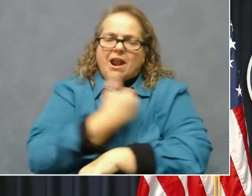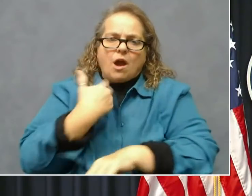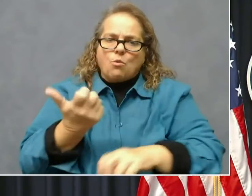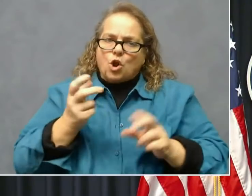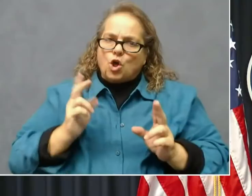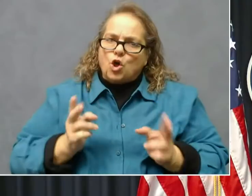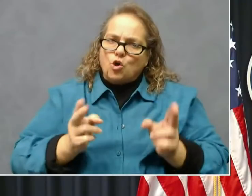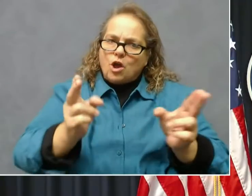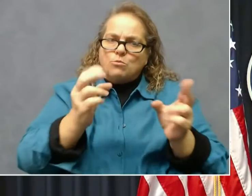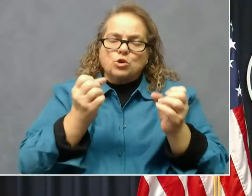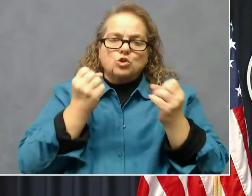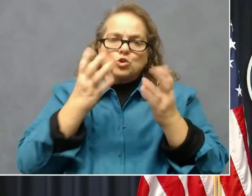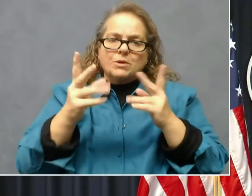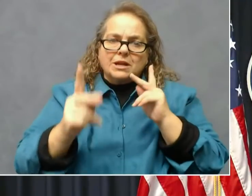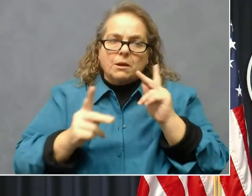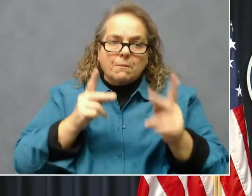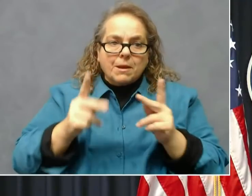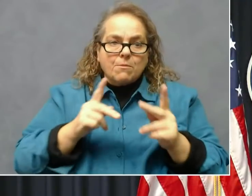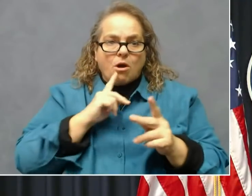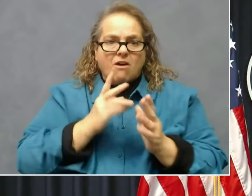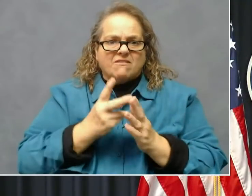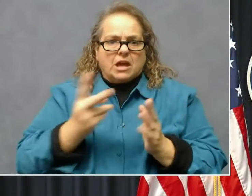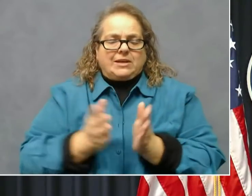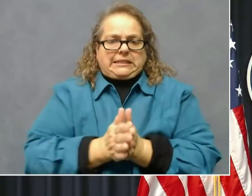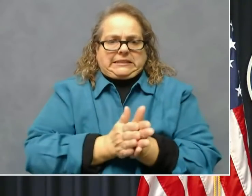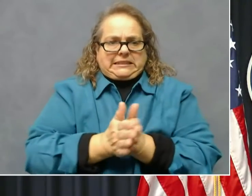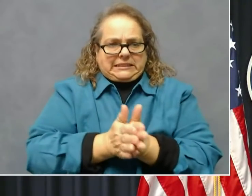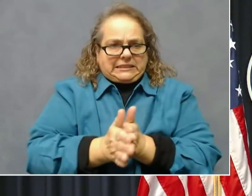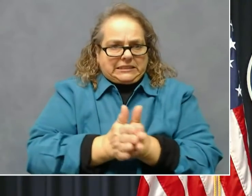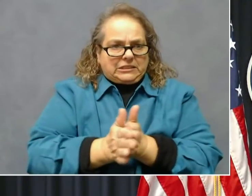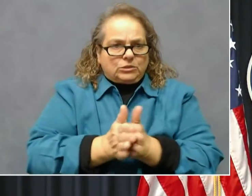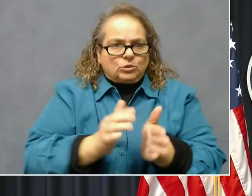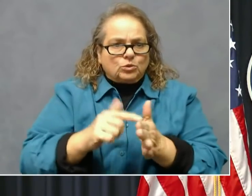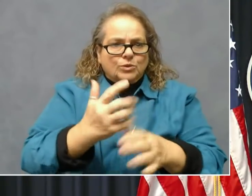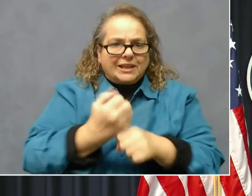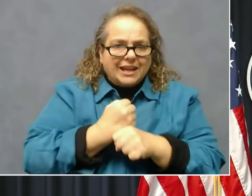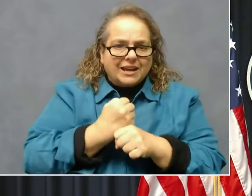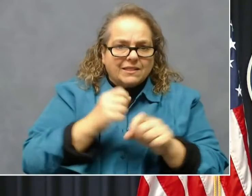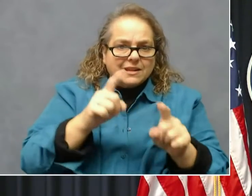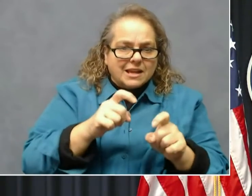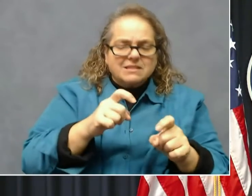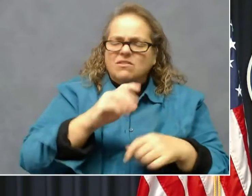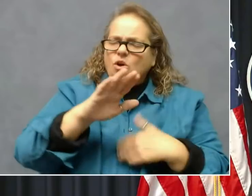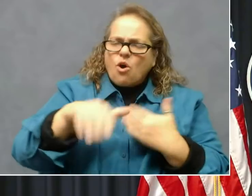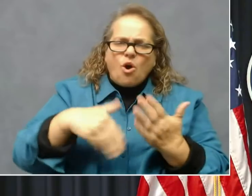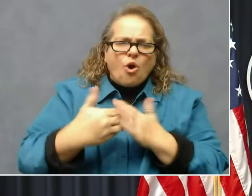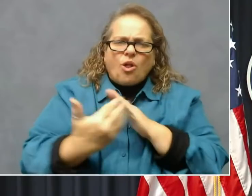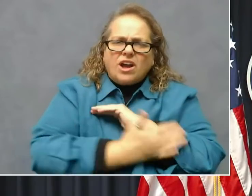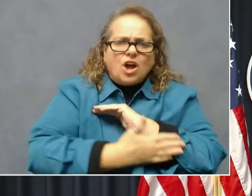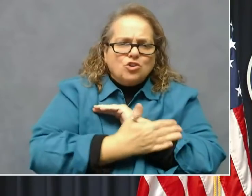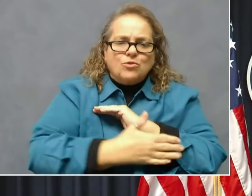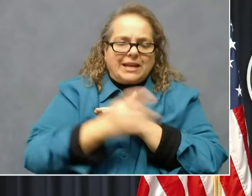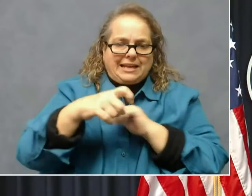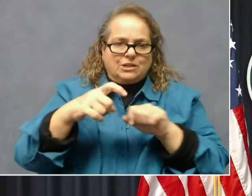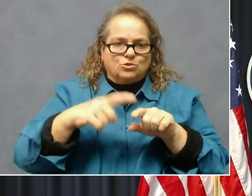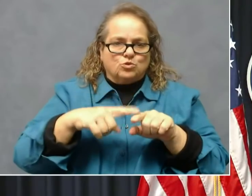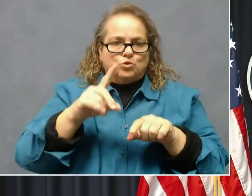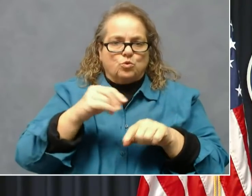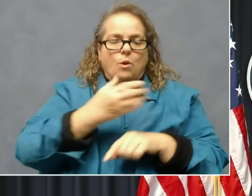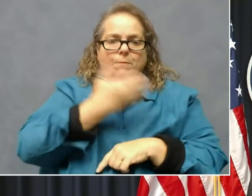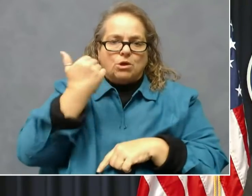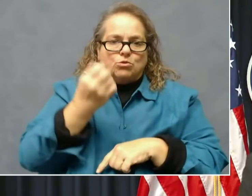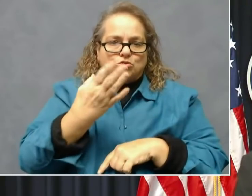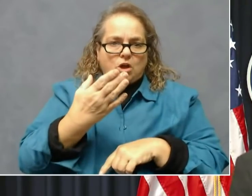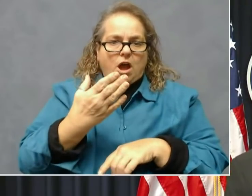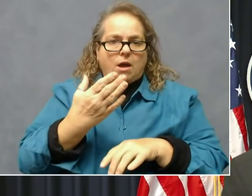are rightfully anxious, and they need to see, well, this whole country pick up the pace. We're certainly going to do it here in